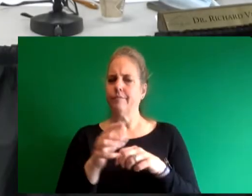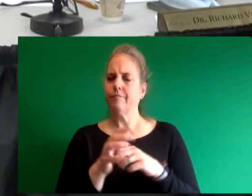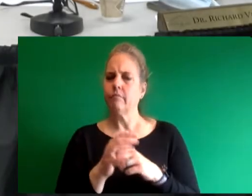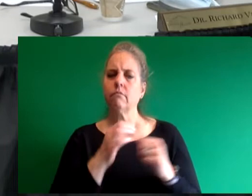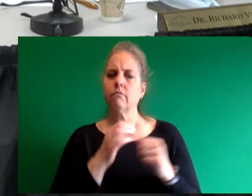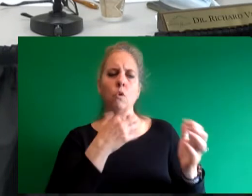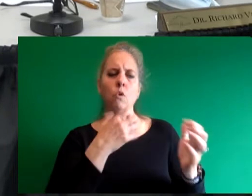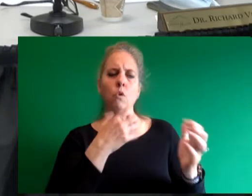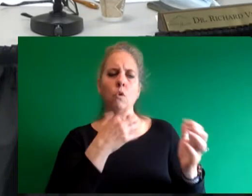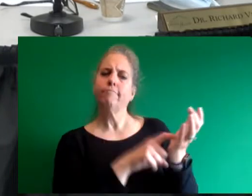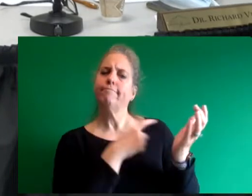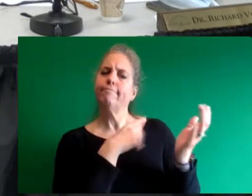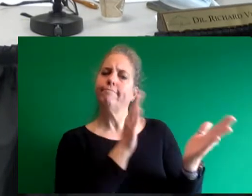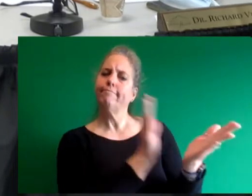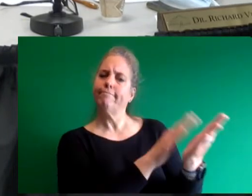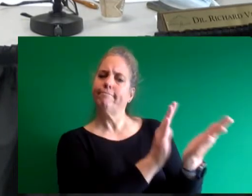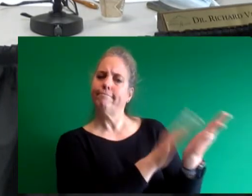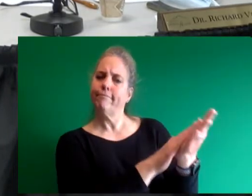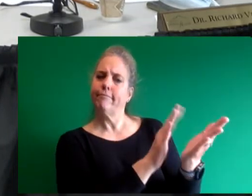received, if we have that slide.